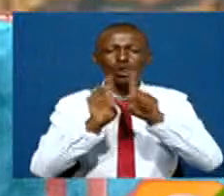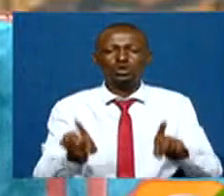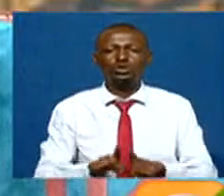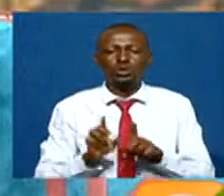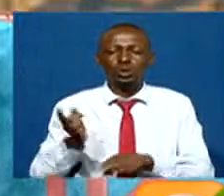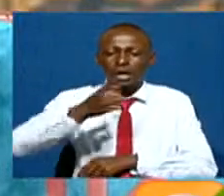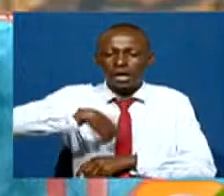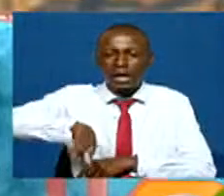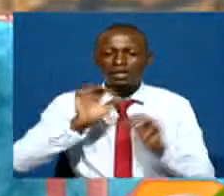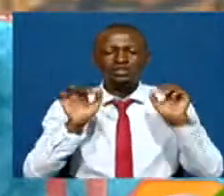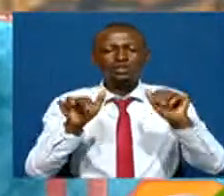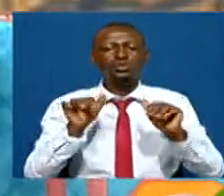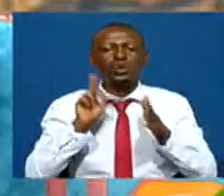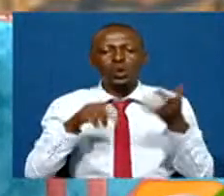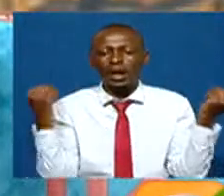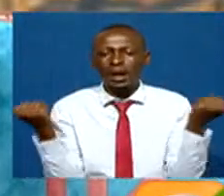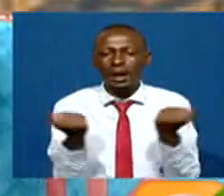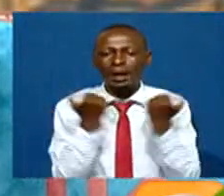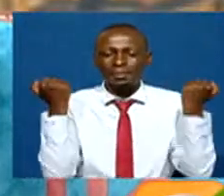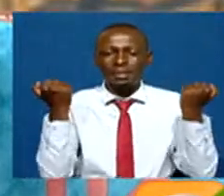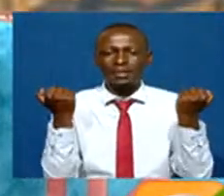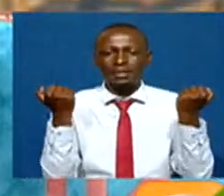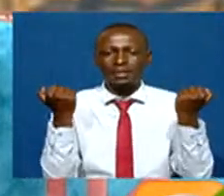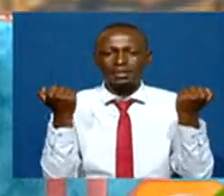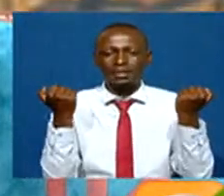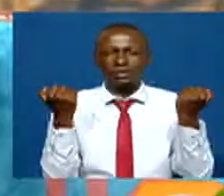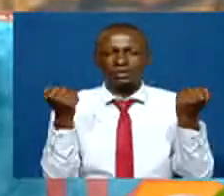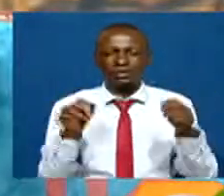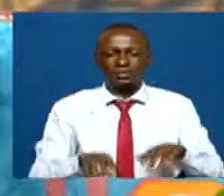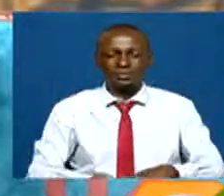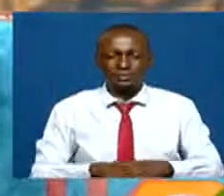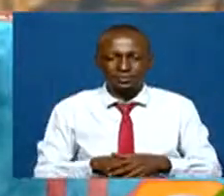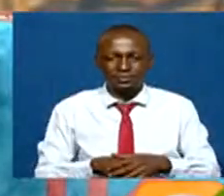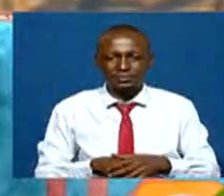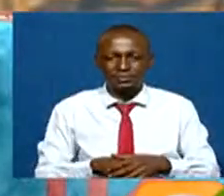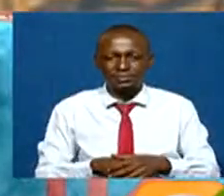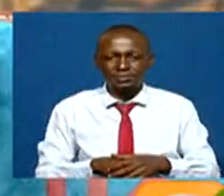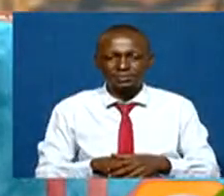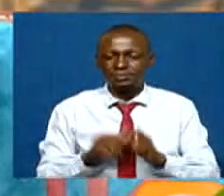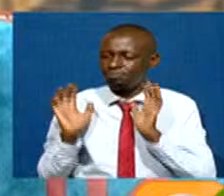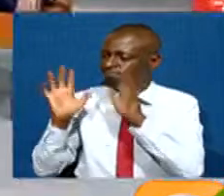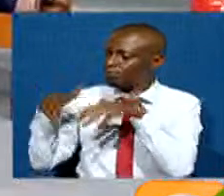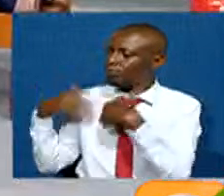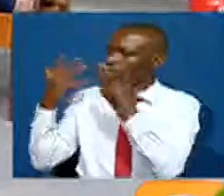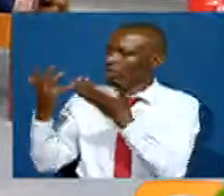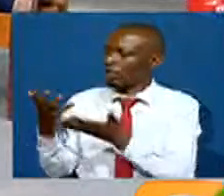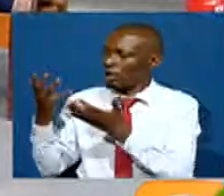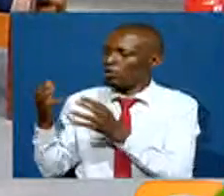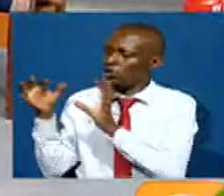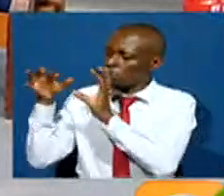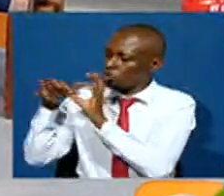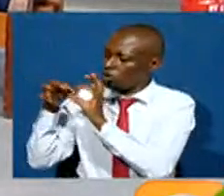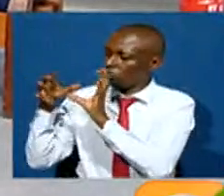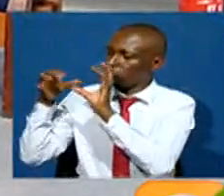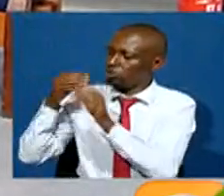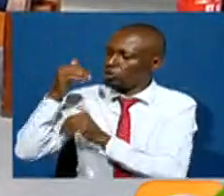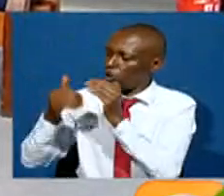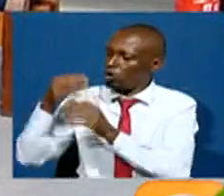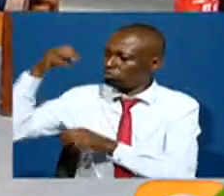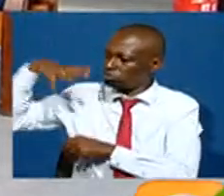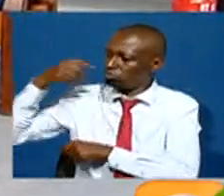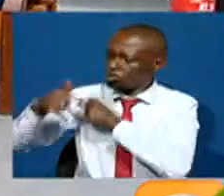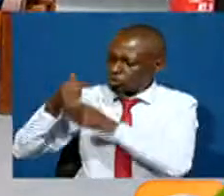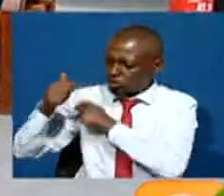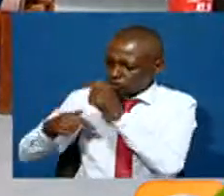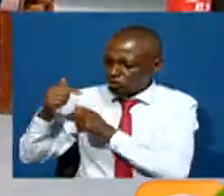very keen to see what happens in that space and the goodies that do come to our sector. How has the last mile program been going? Is it on